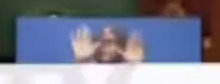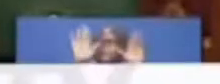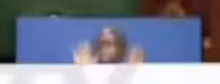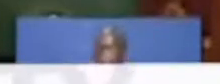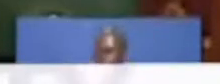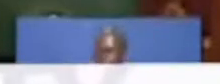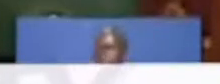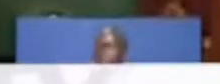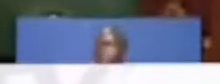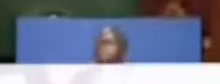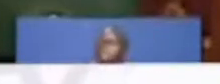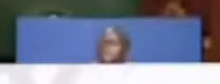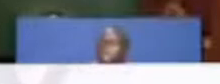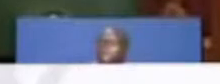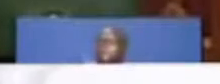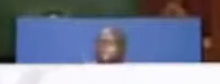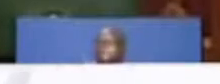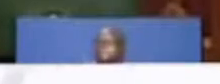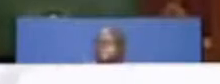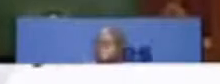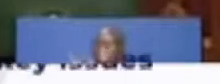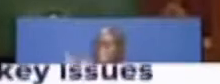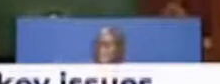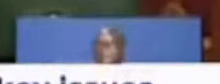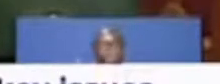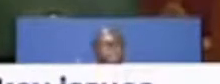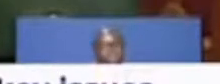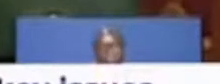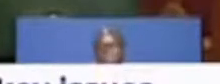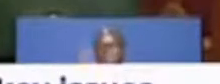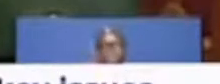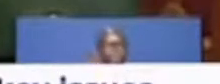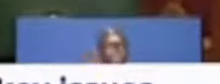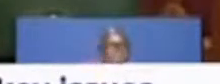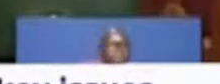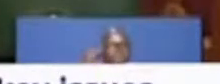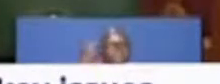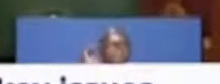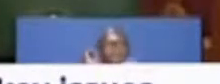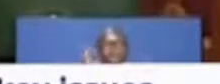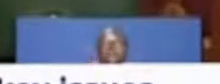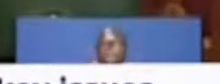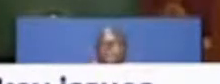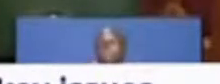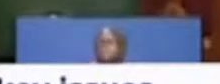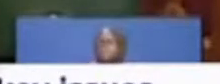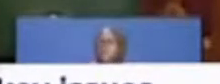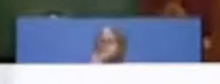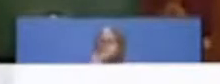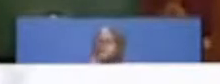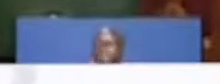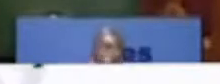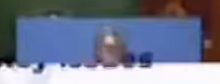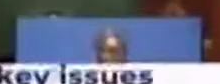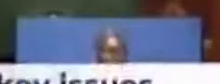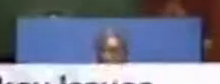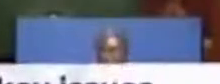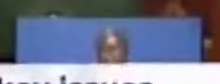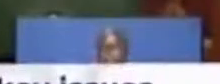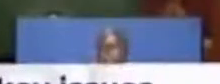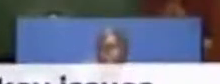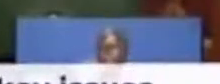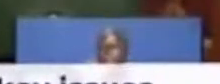in ways that even I did not imagine possible. For instance, in